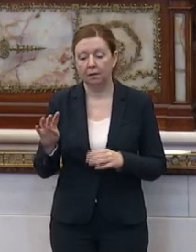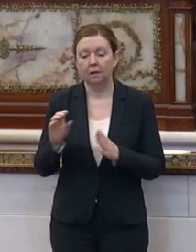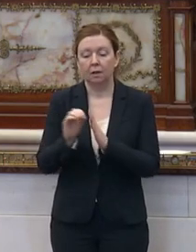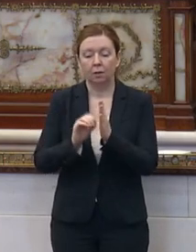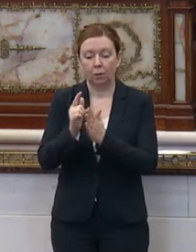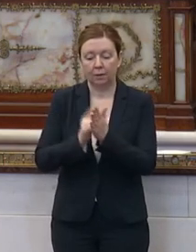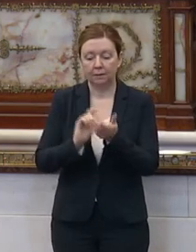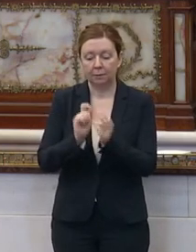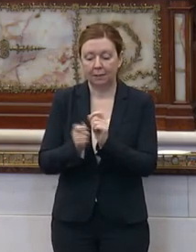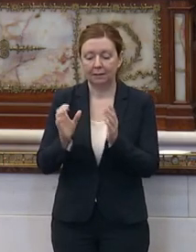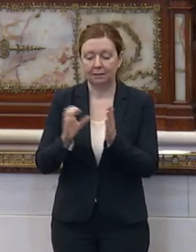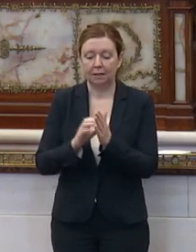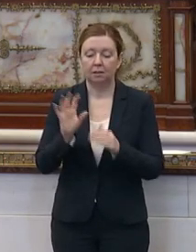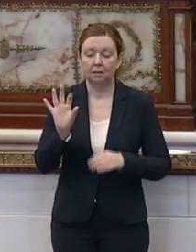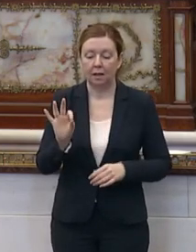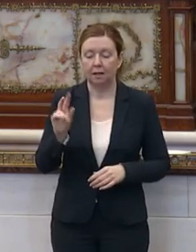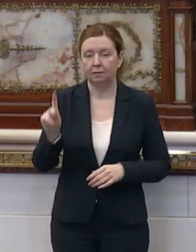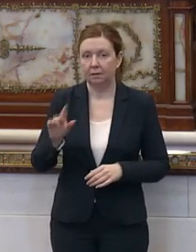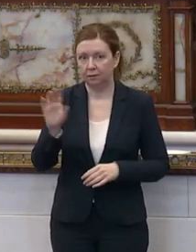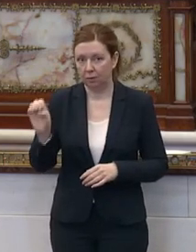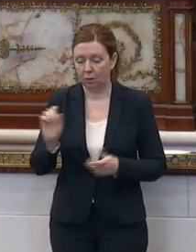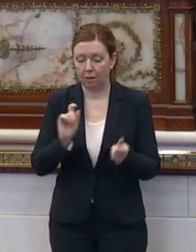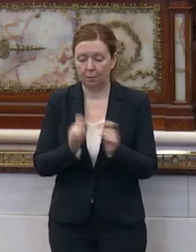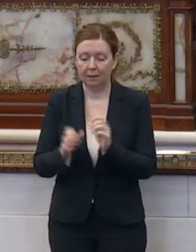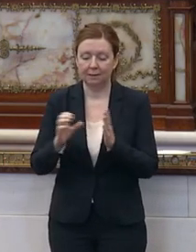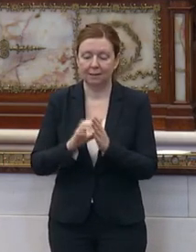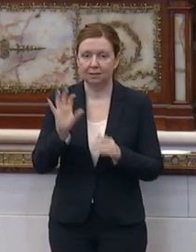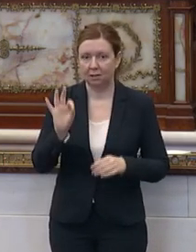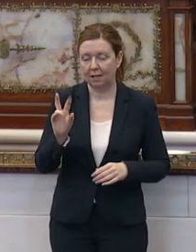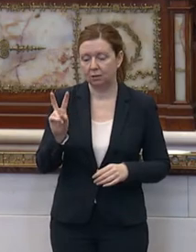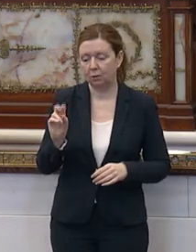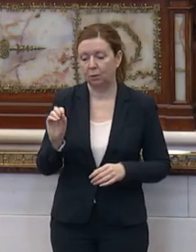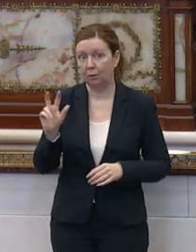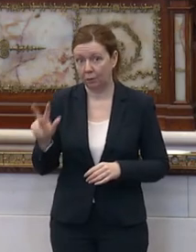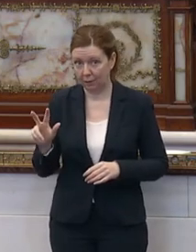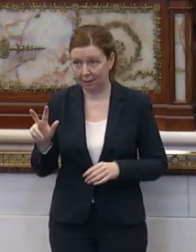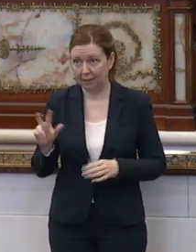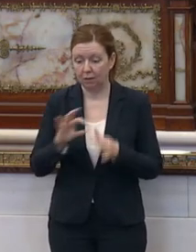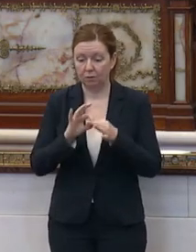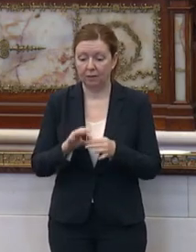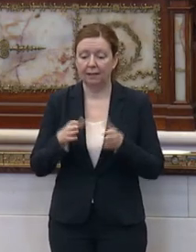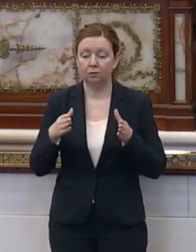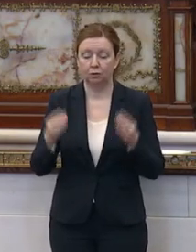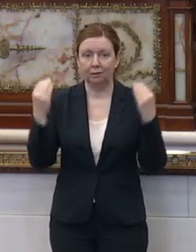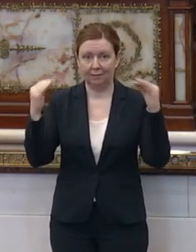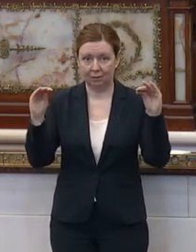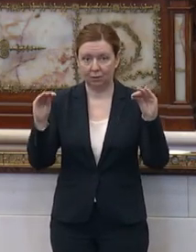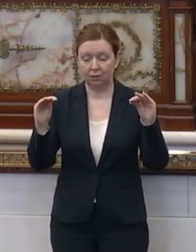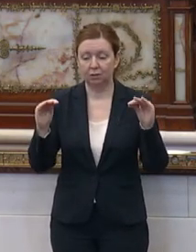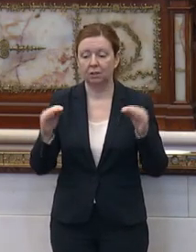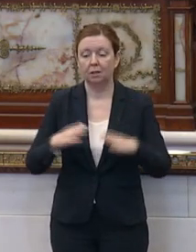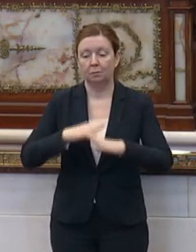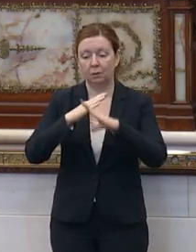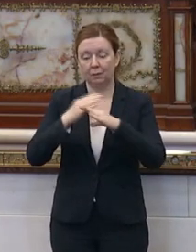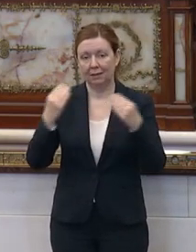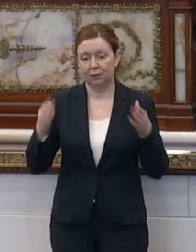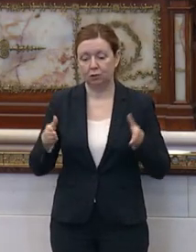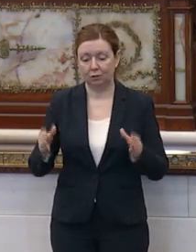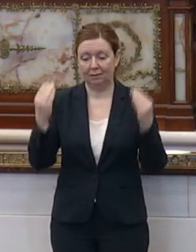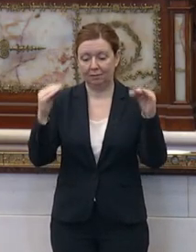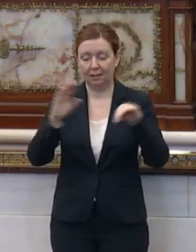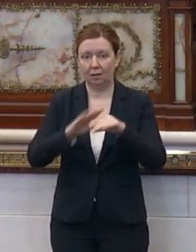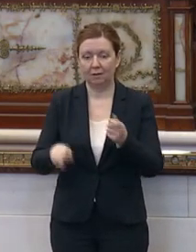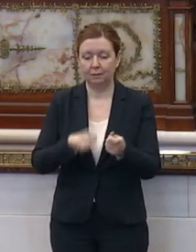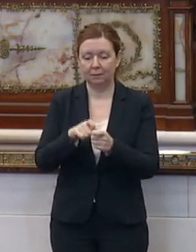220144, entitled an ordinance amending Title 9 of the Philadelphia Code by amending Section 9203 relating to street vendors by prohibiting street vending